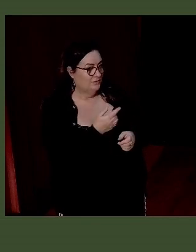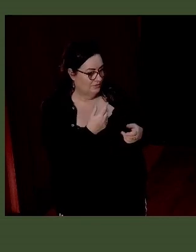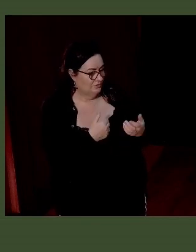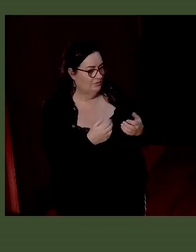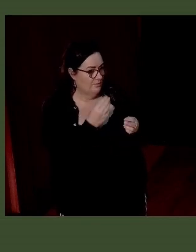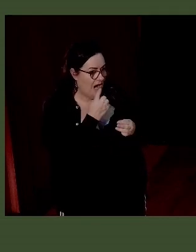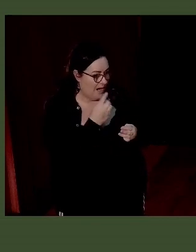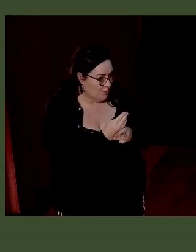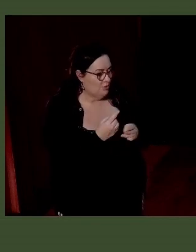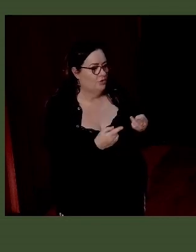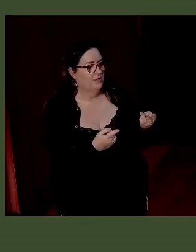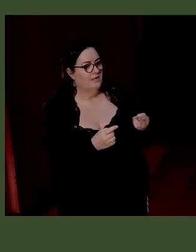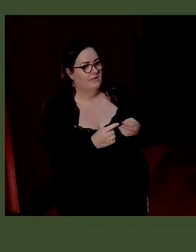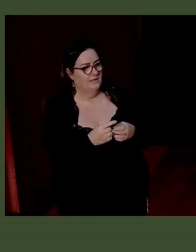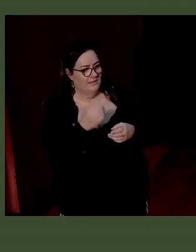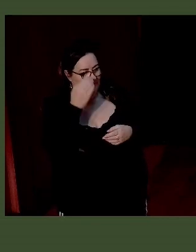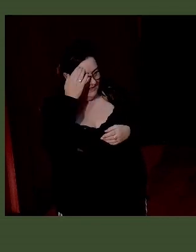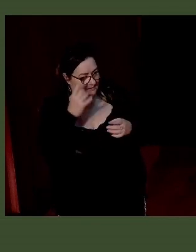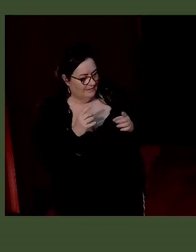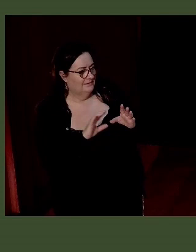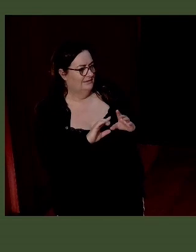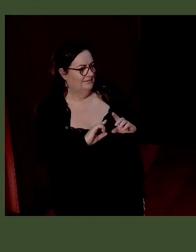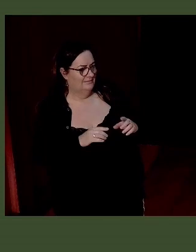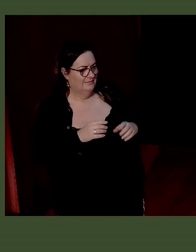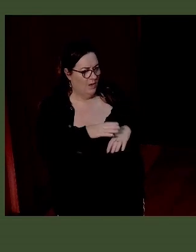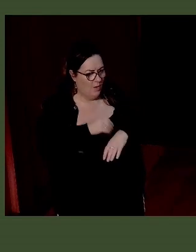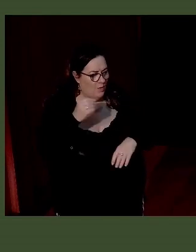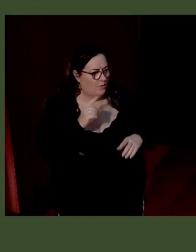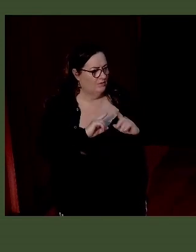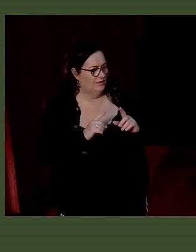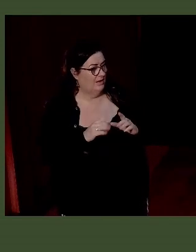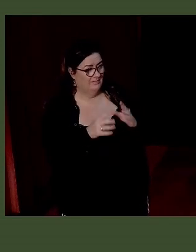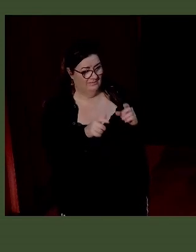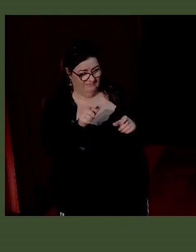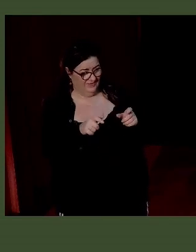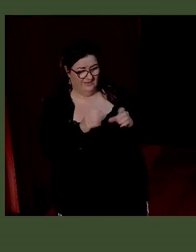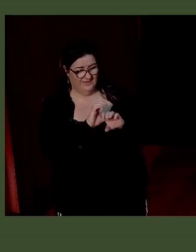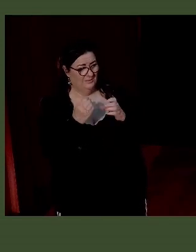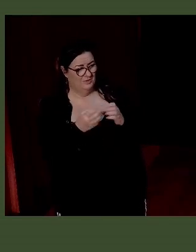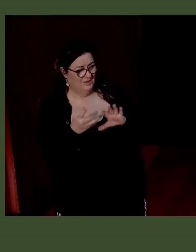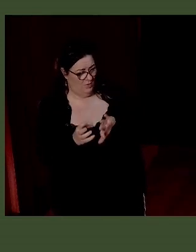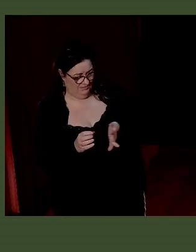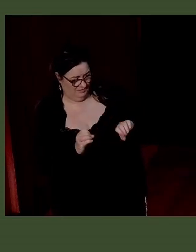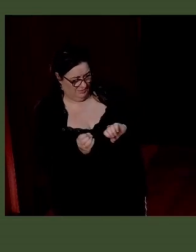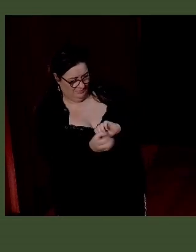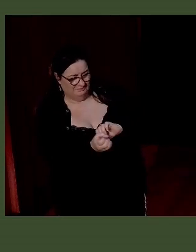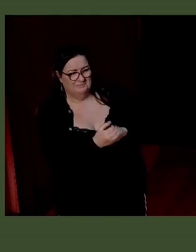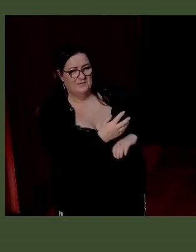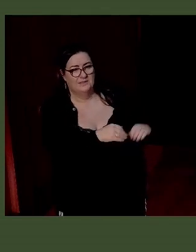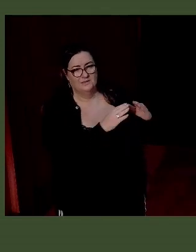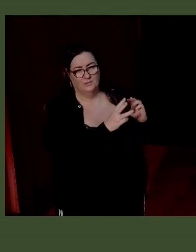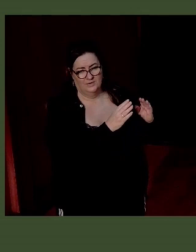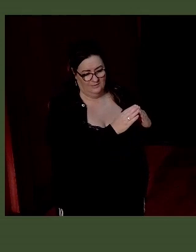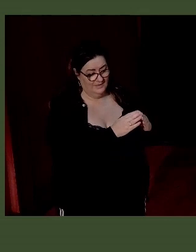assortment of poor, elderly, sick and neglected people, many of them the outcasts of Irish society. In 1926,